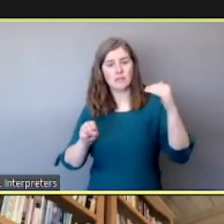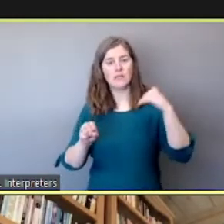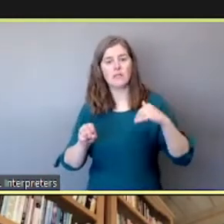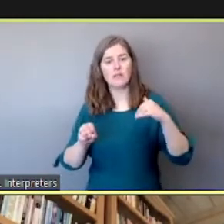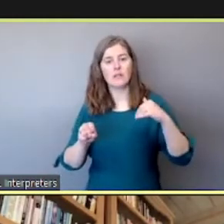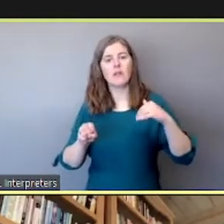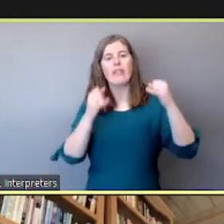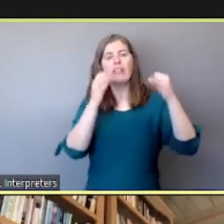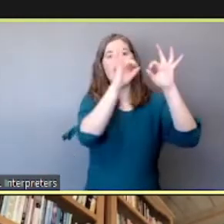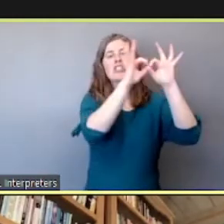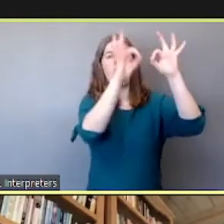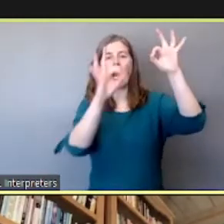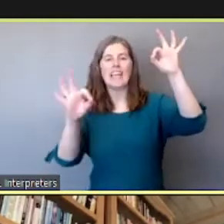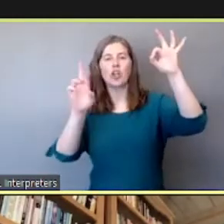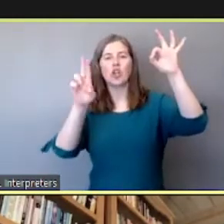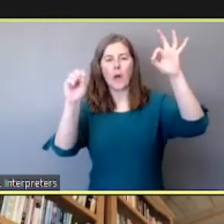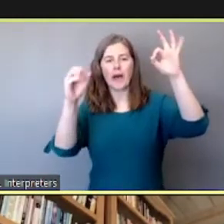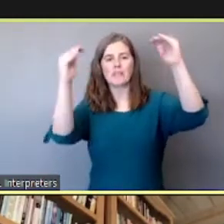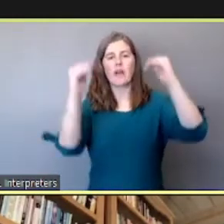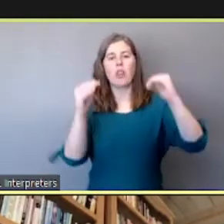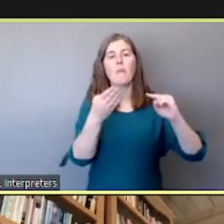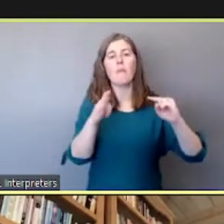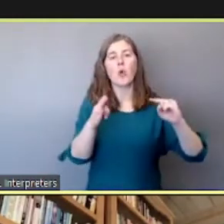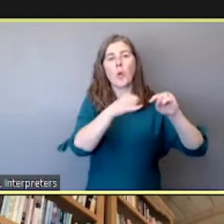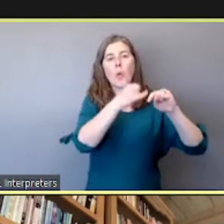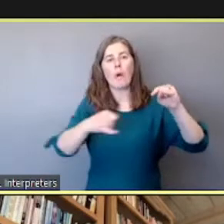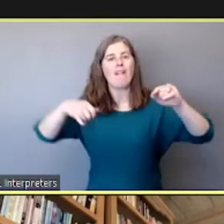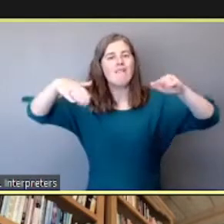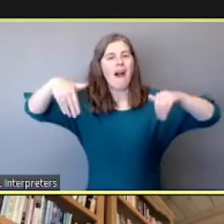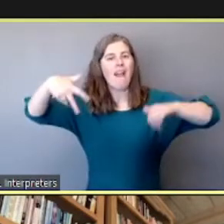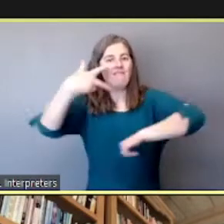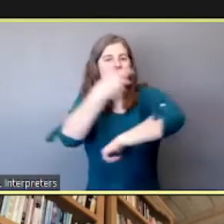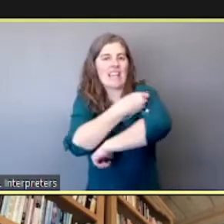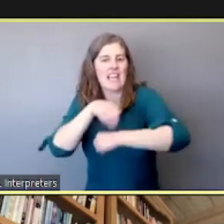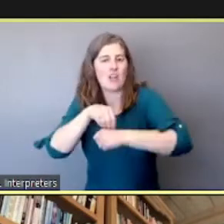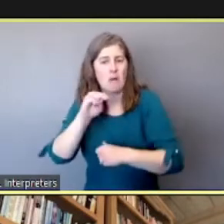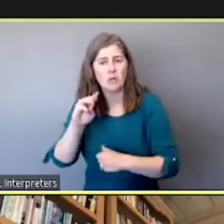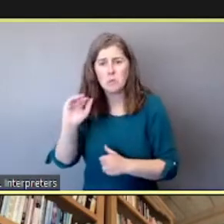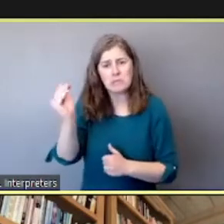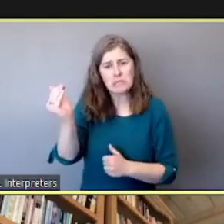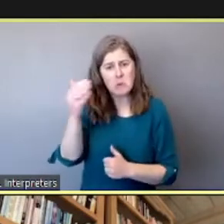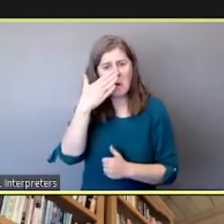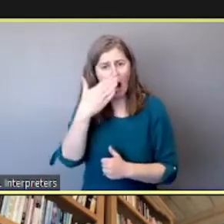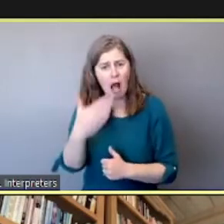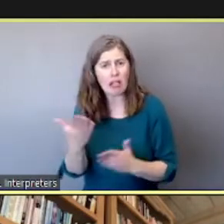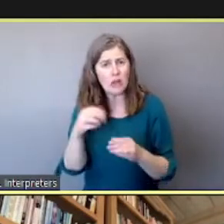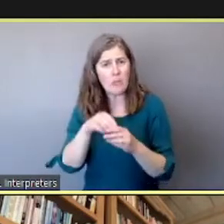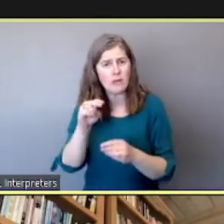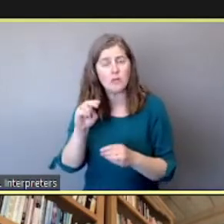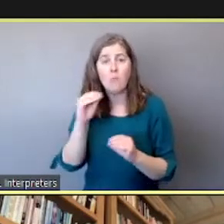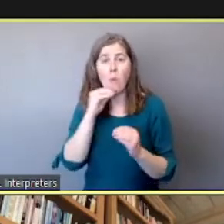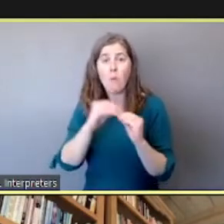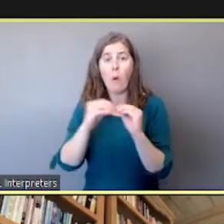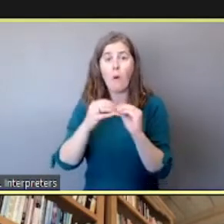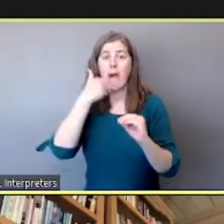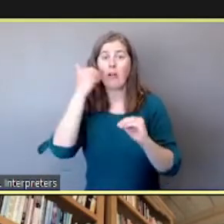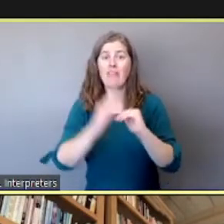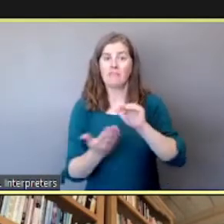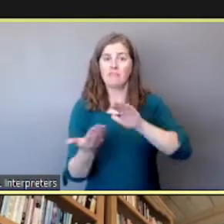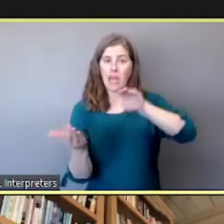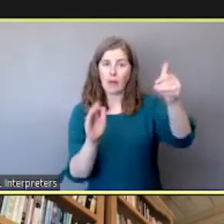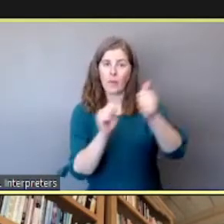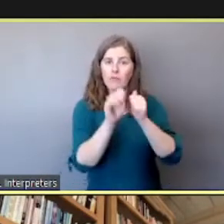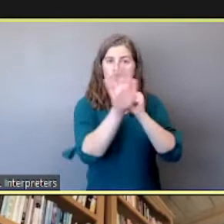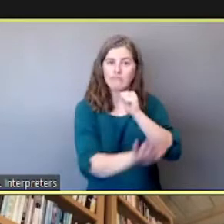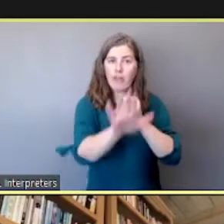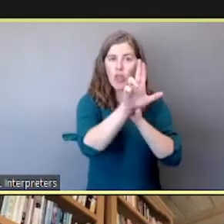is unvaccinated people in New Mexico. And you can see we've done well in New Mexico, better in terms of holding down the